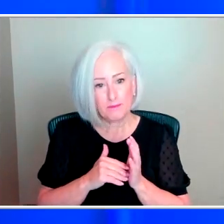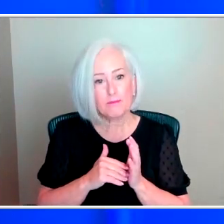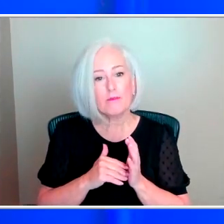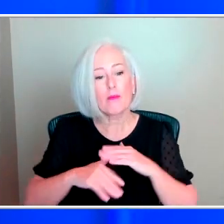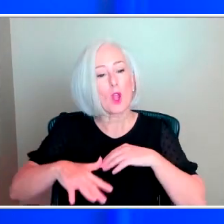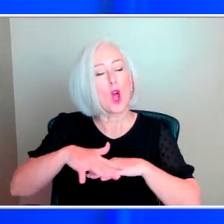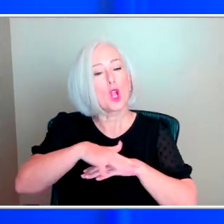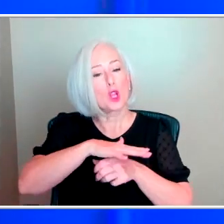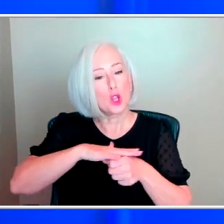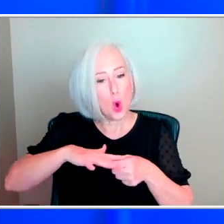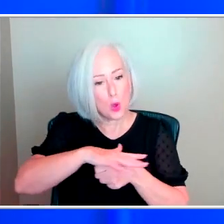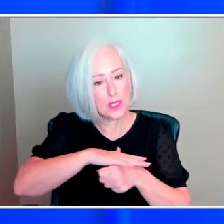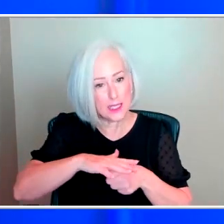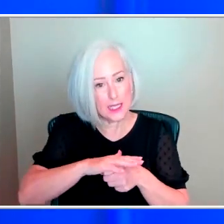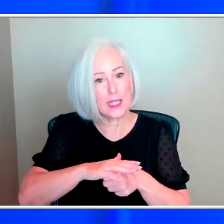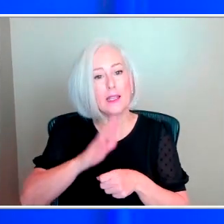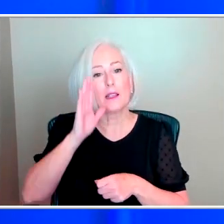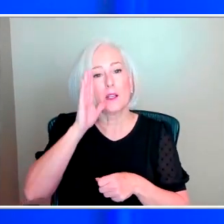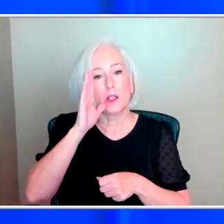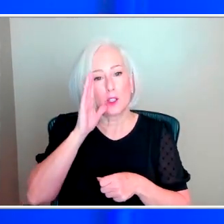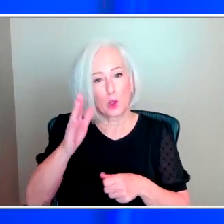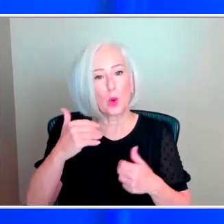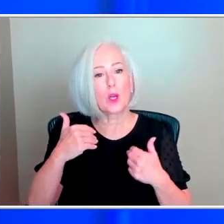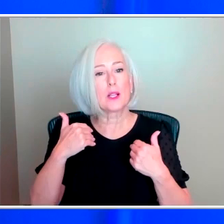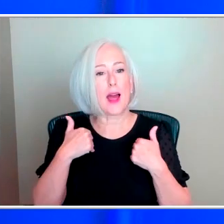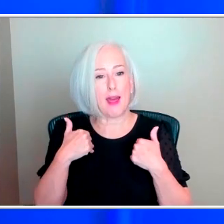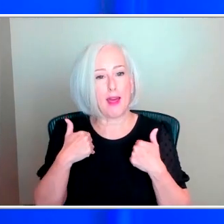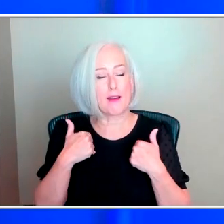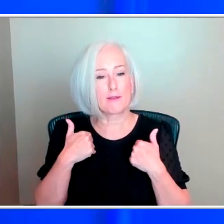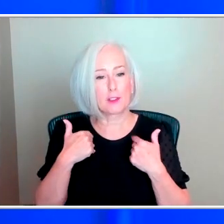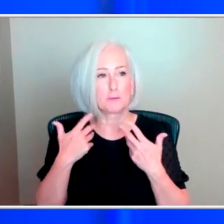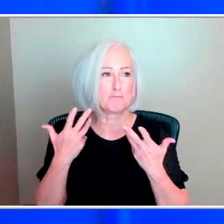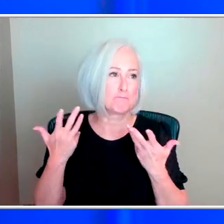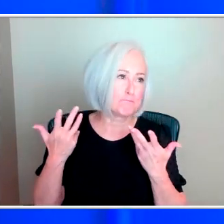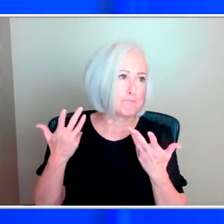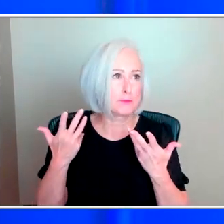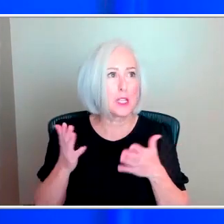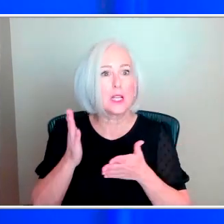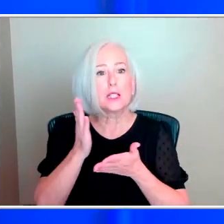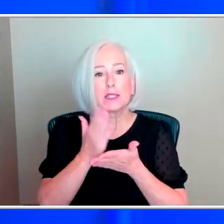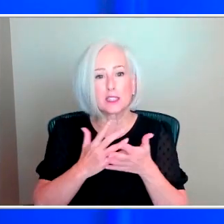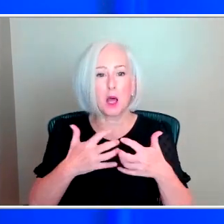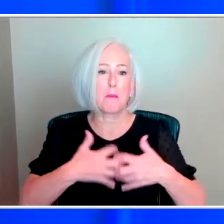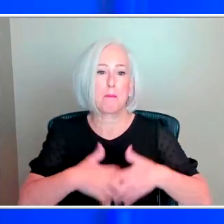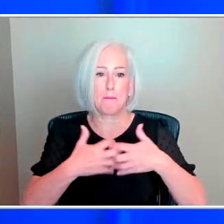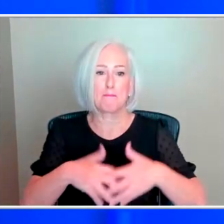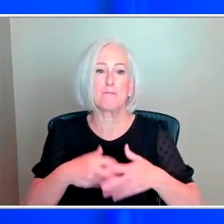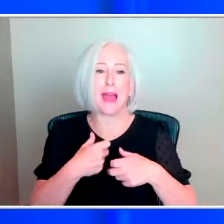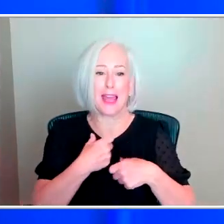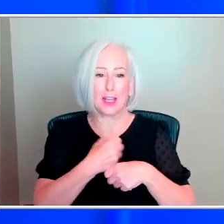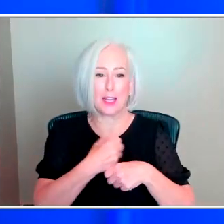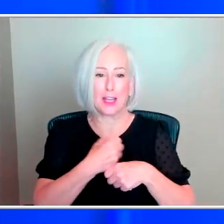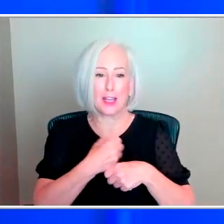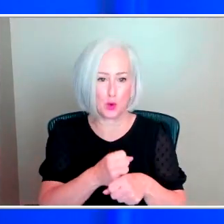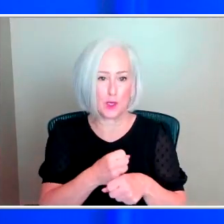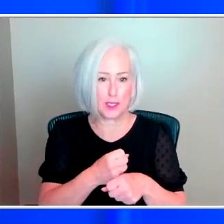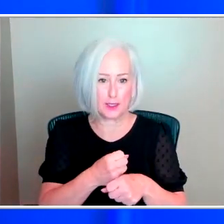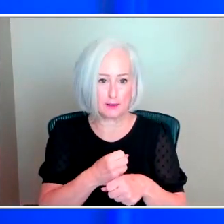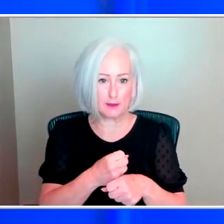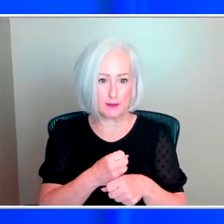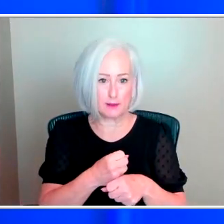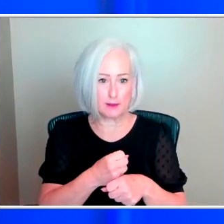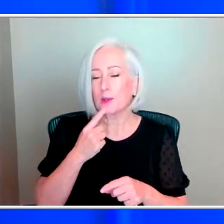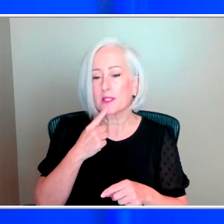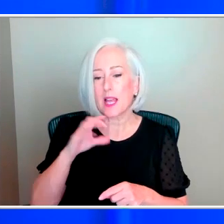locally, you're going to get, there's some manufacturing that produces it. People always talk about coal